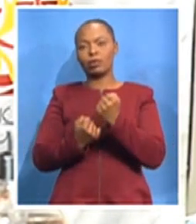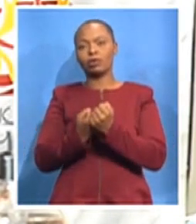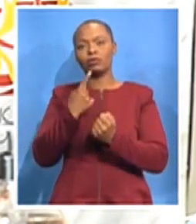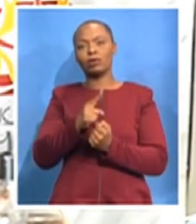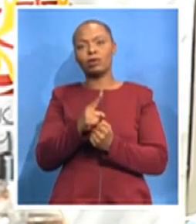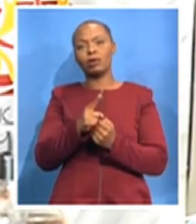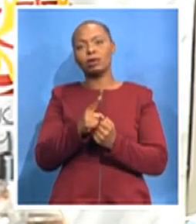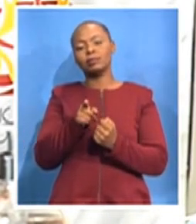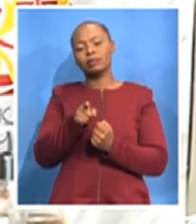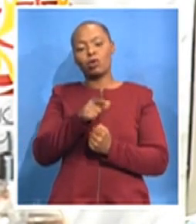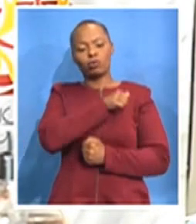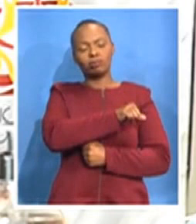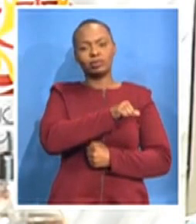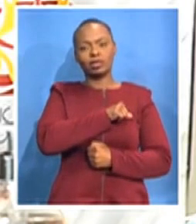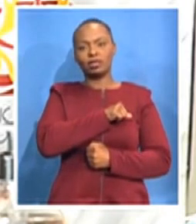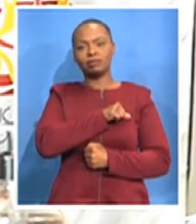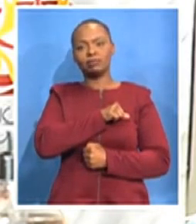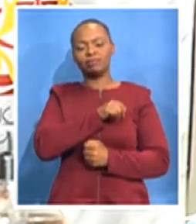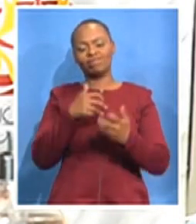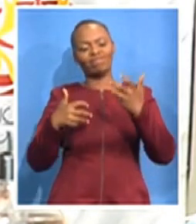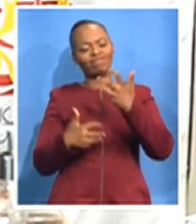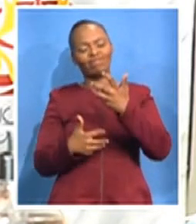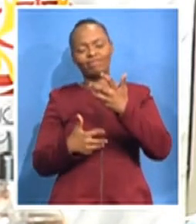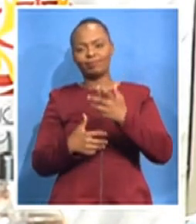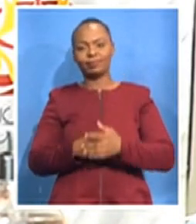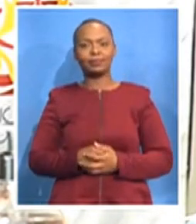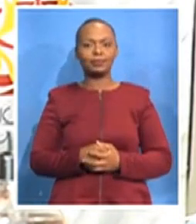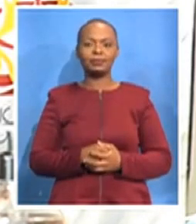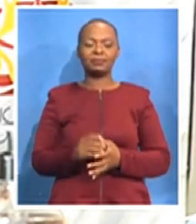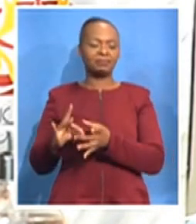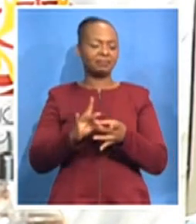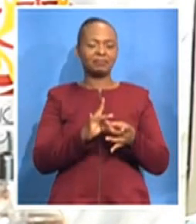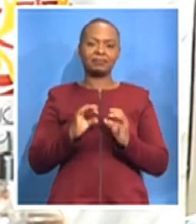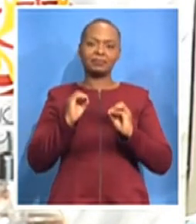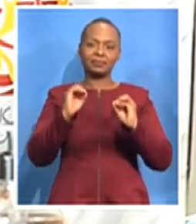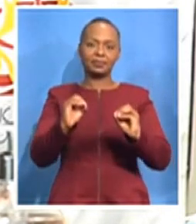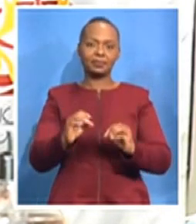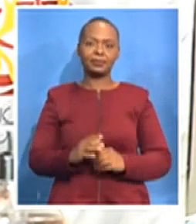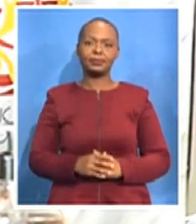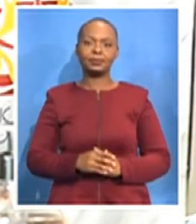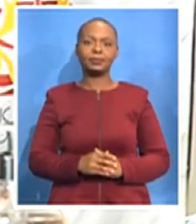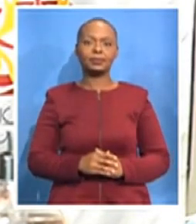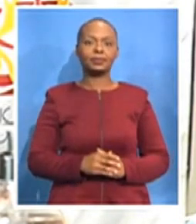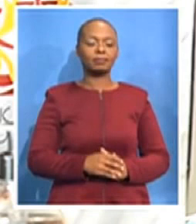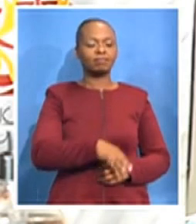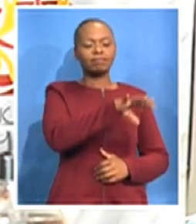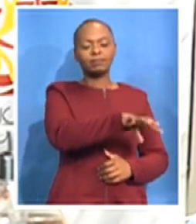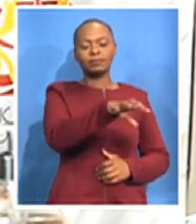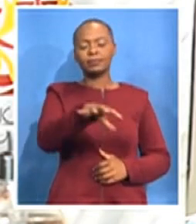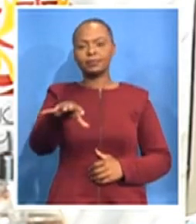There's a host of interventions that we propose in respect of each of the facilities to deal with the various issues